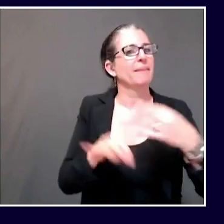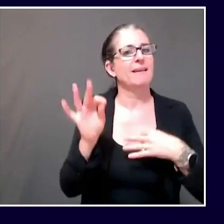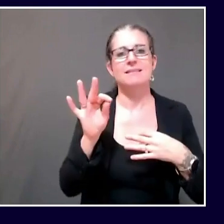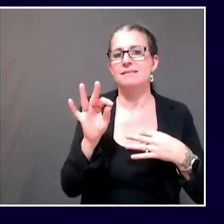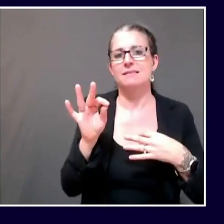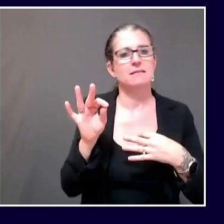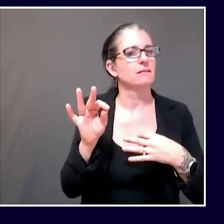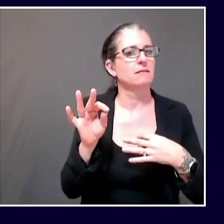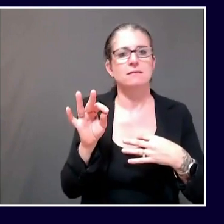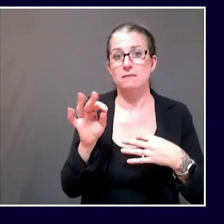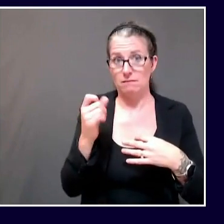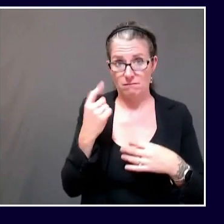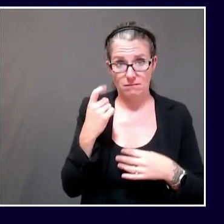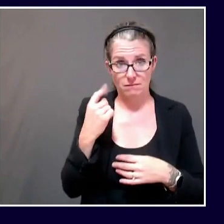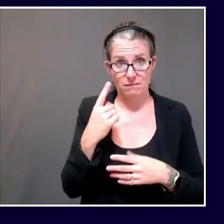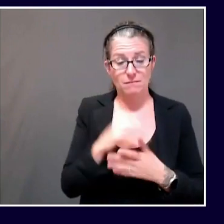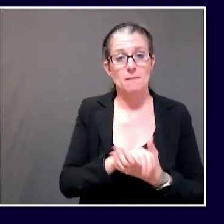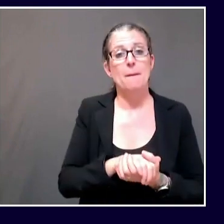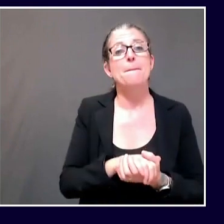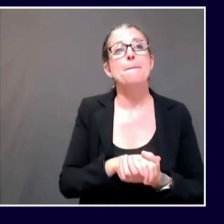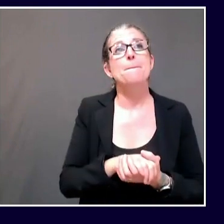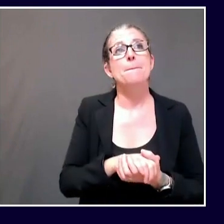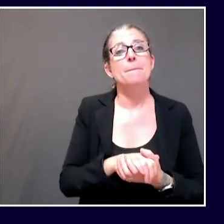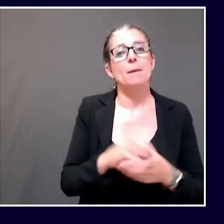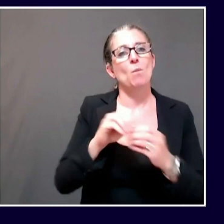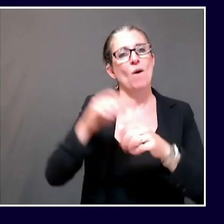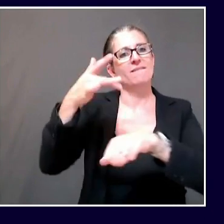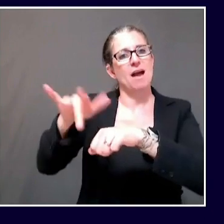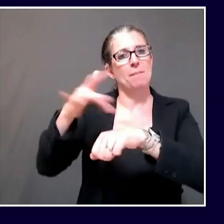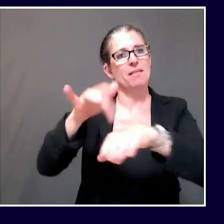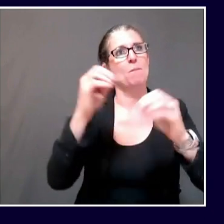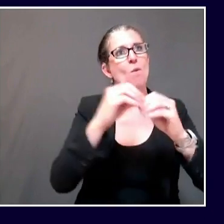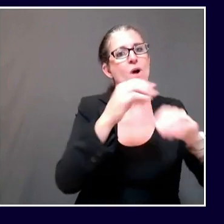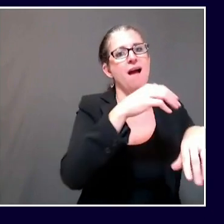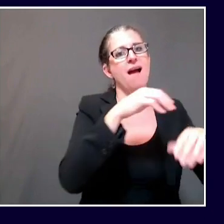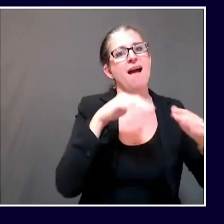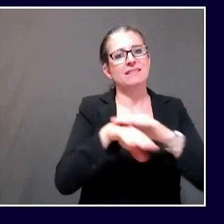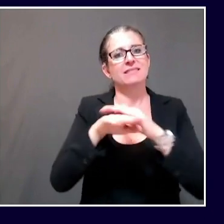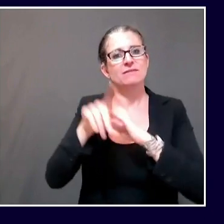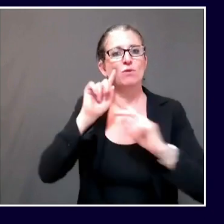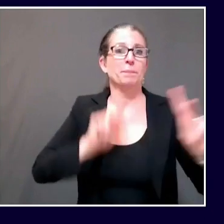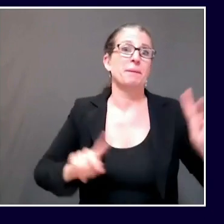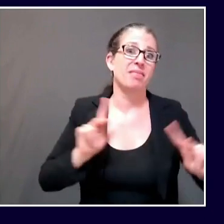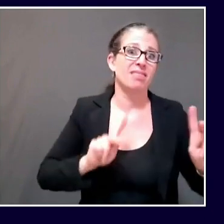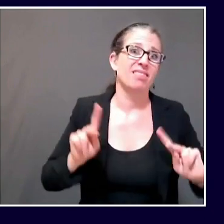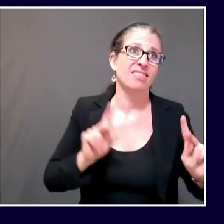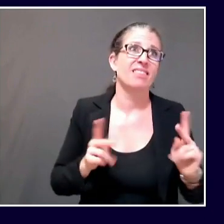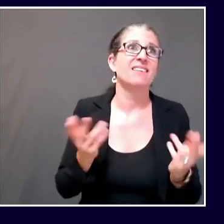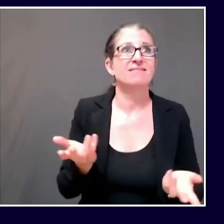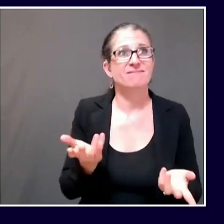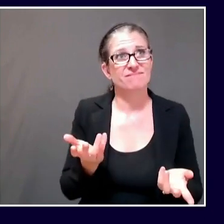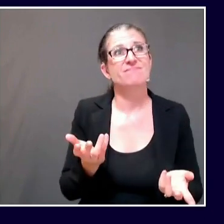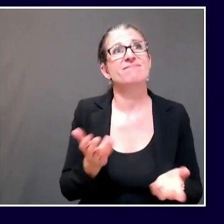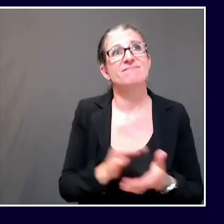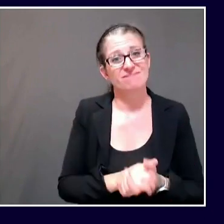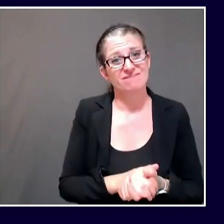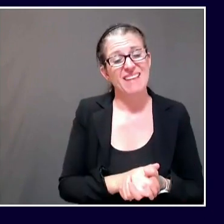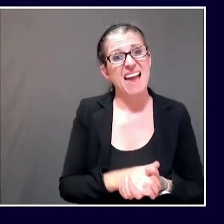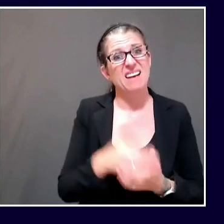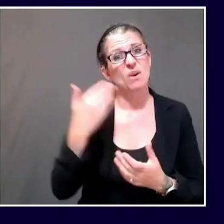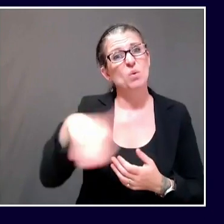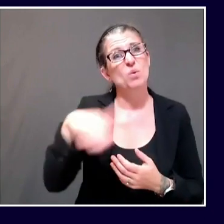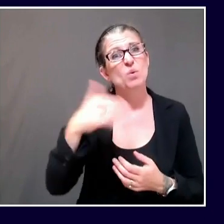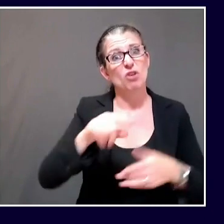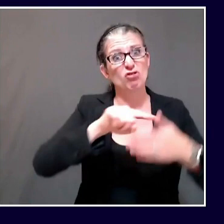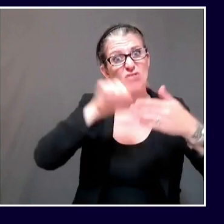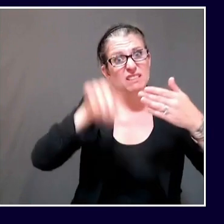laboratory testing doesn't have, which is to say they're portable, they can be done on the go, you can get results in a couple of minutes. However,